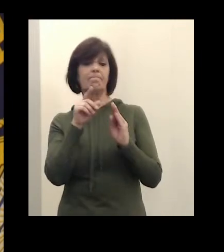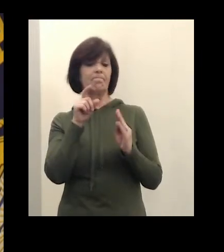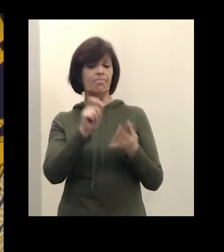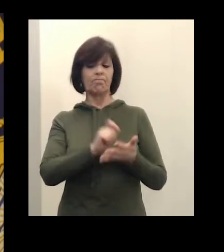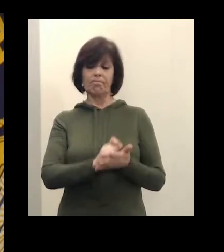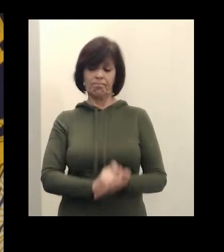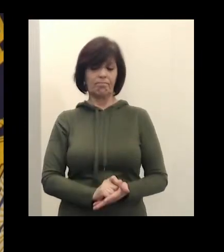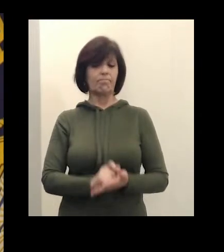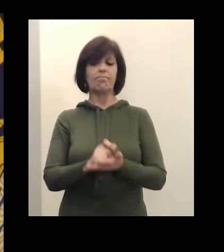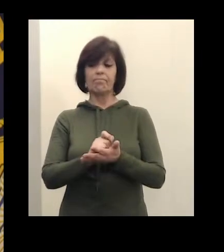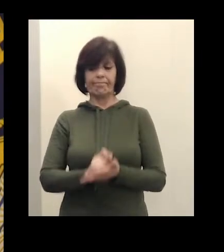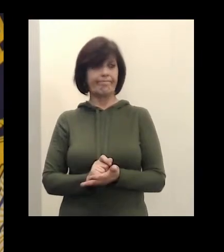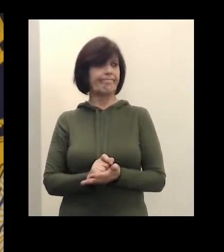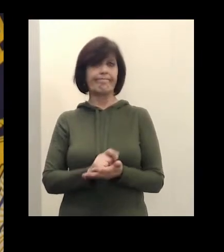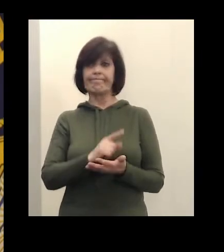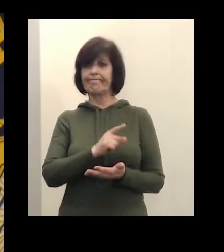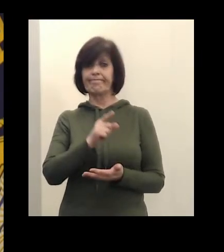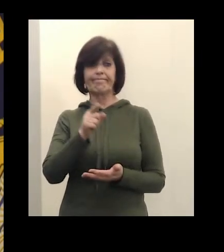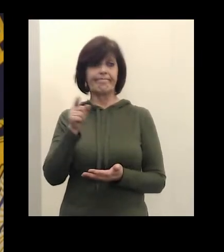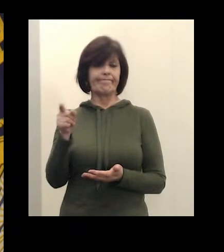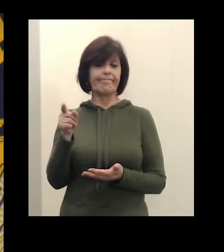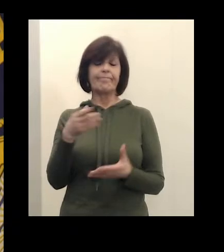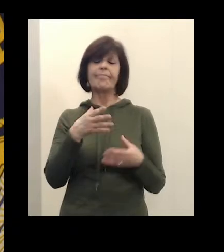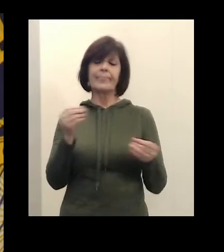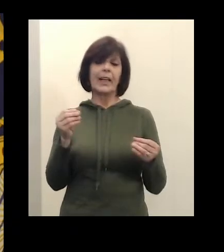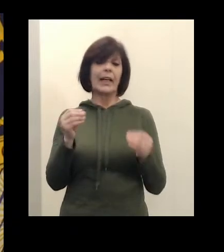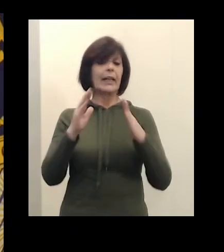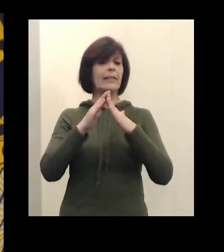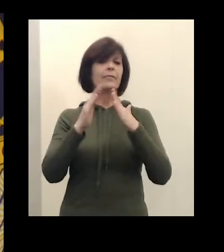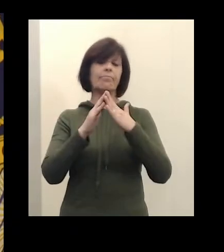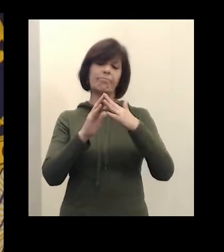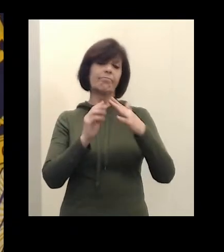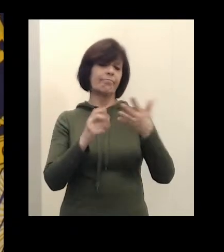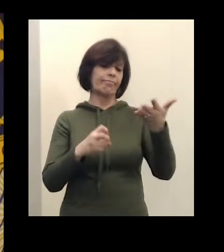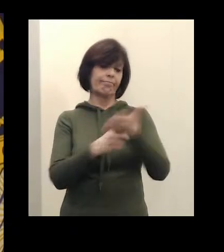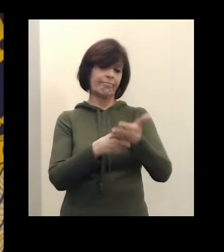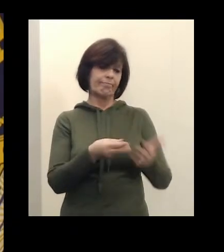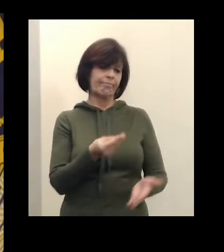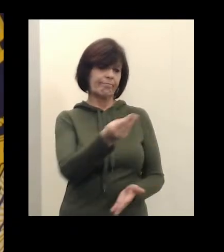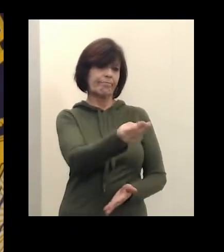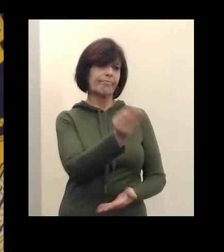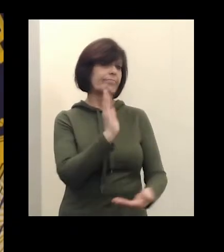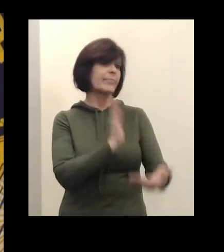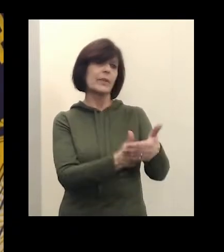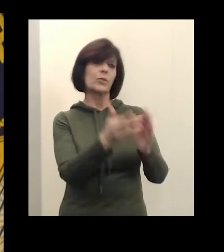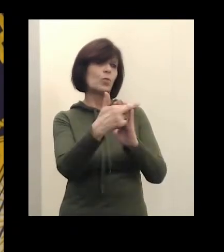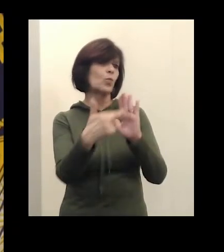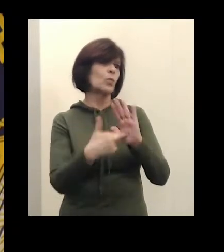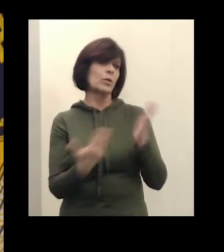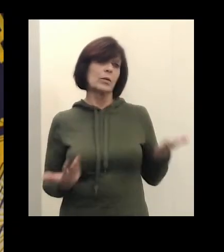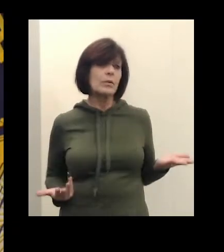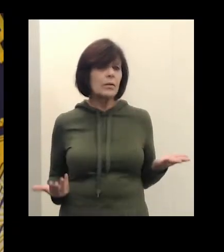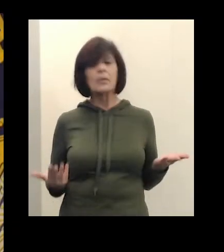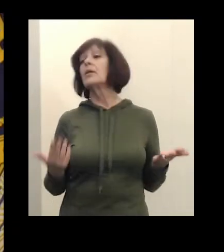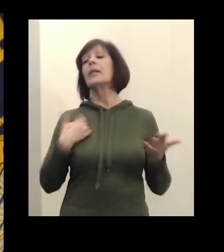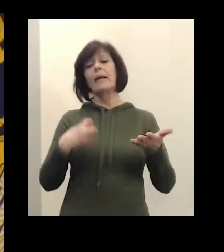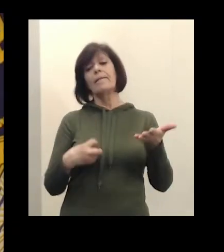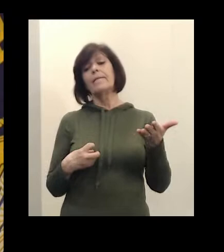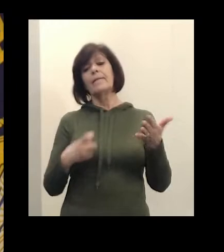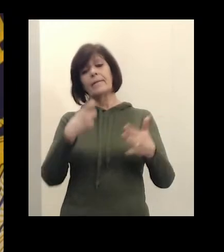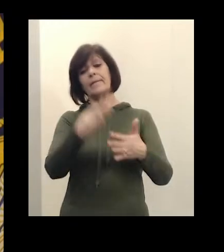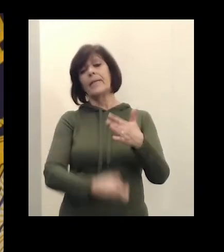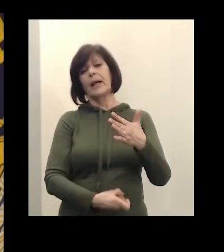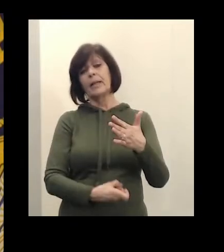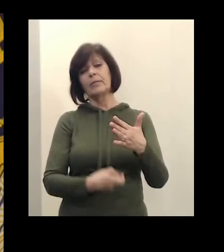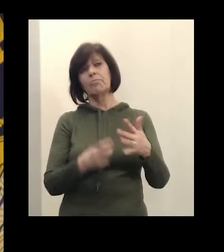took information, and the village was cited for violating the rules. And a fine, I believe, has been issued. I don't